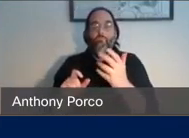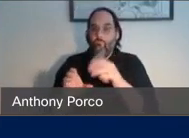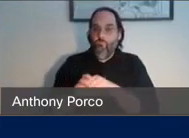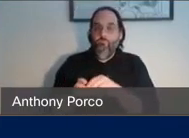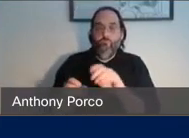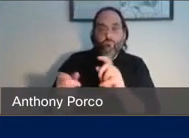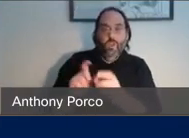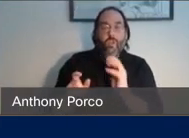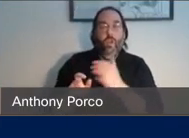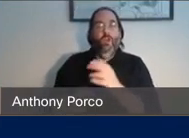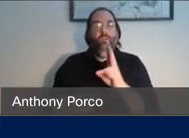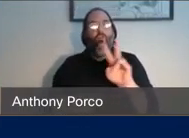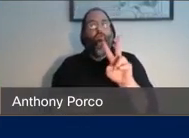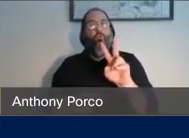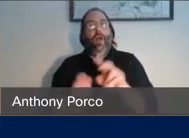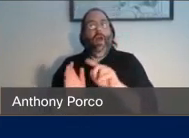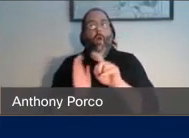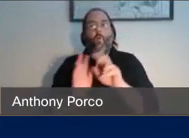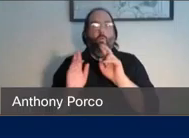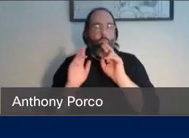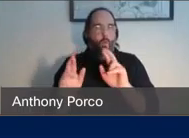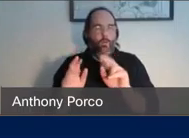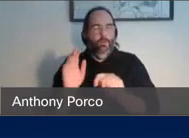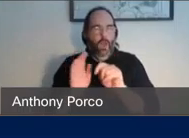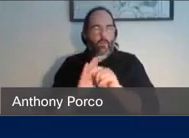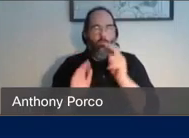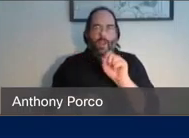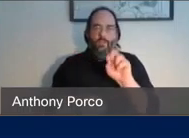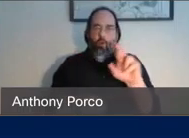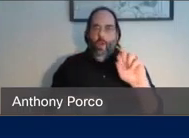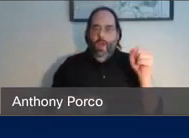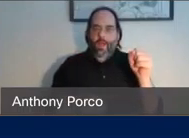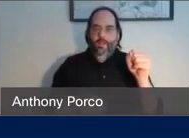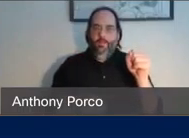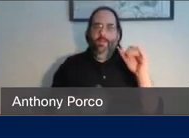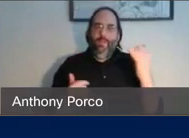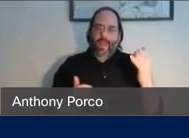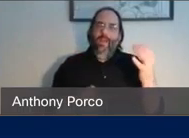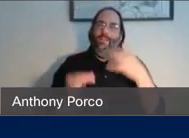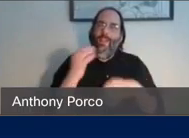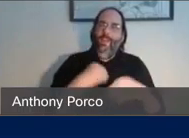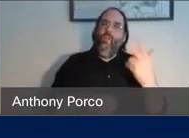changing our 72-hour reporting of SRIs to 3 business days.